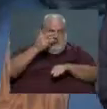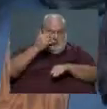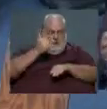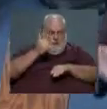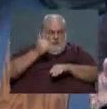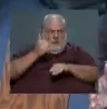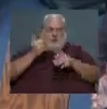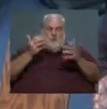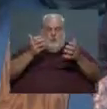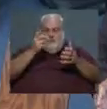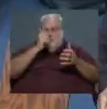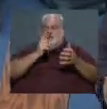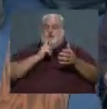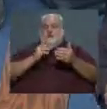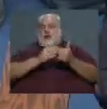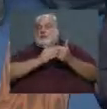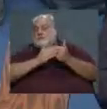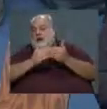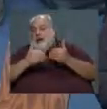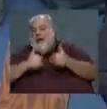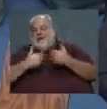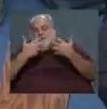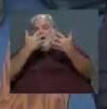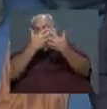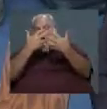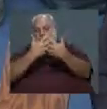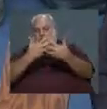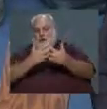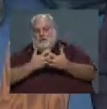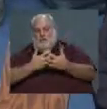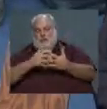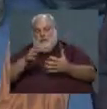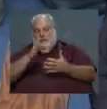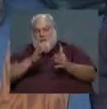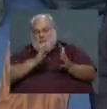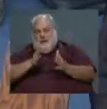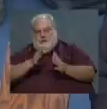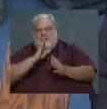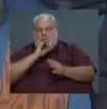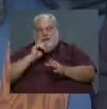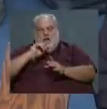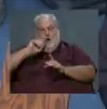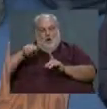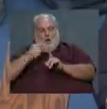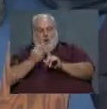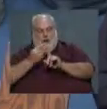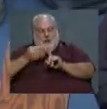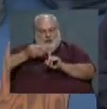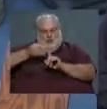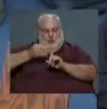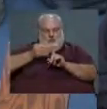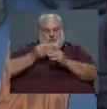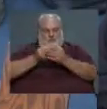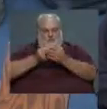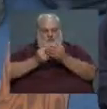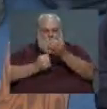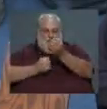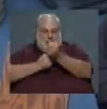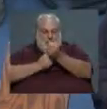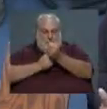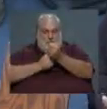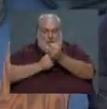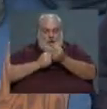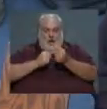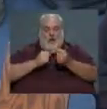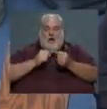sure that programs going forward had partners, because we never intended to be their only source of income. Right. And unfortunately, that's what happens when we're